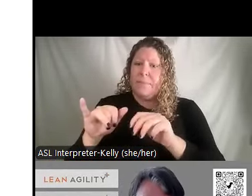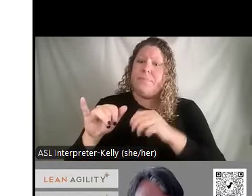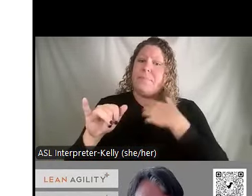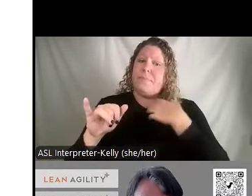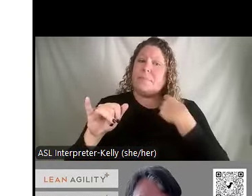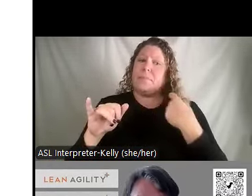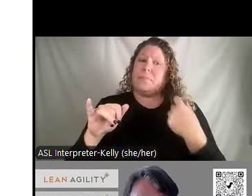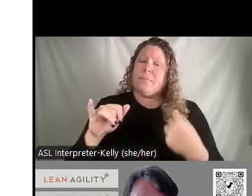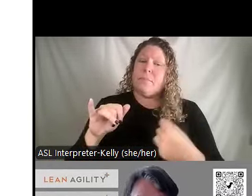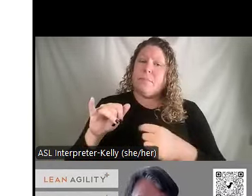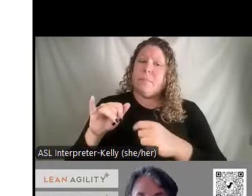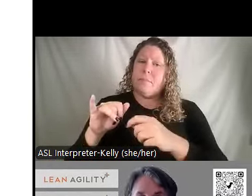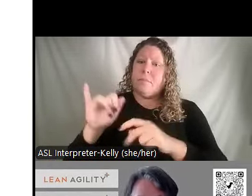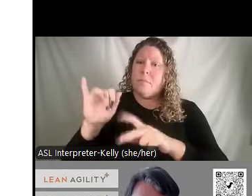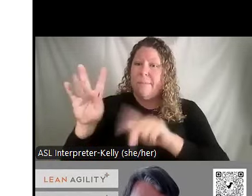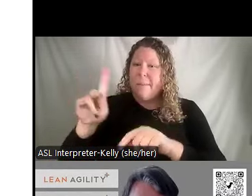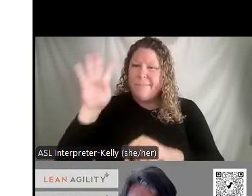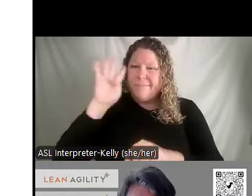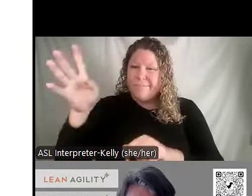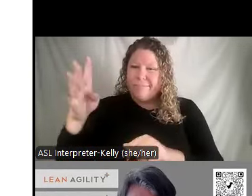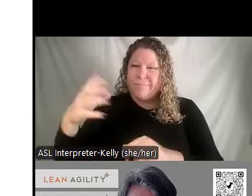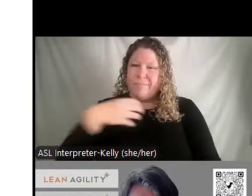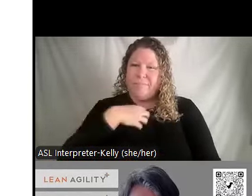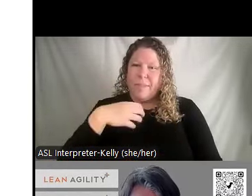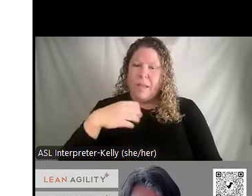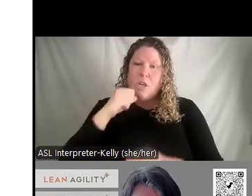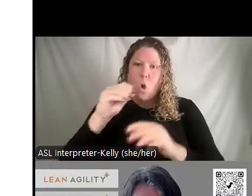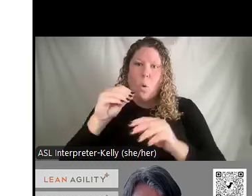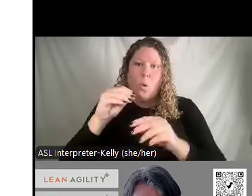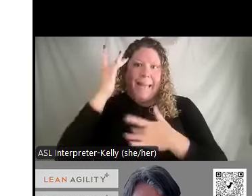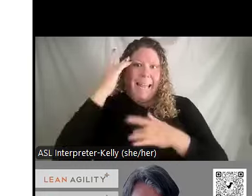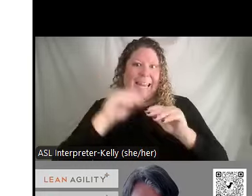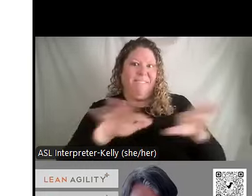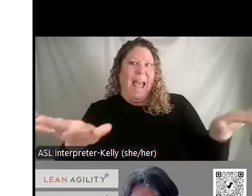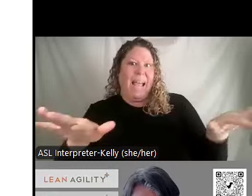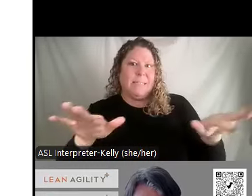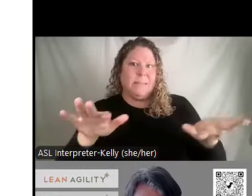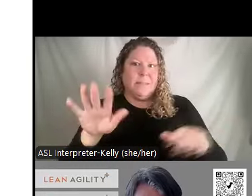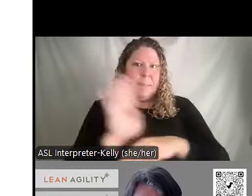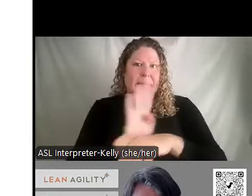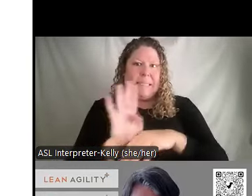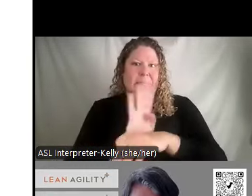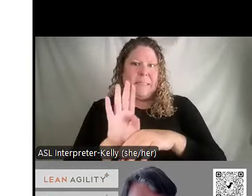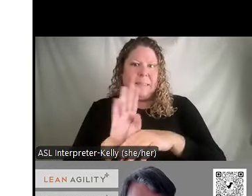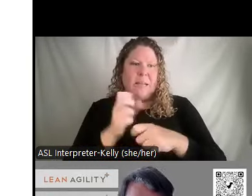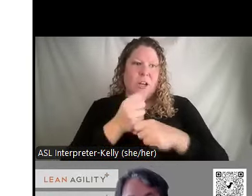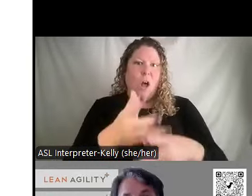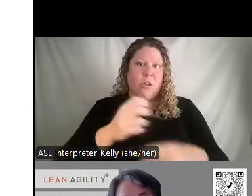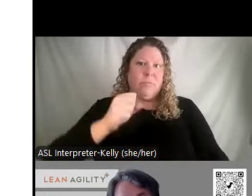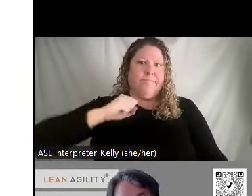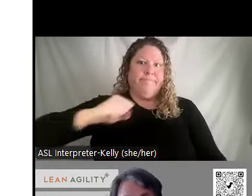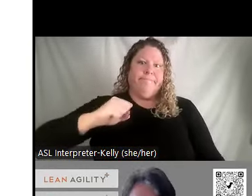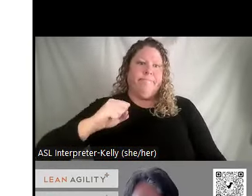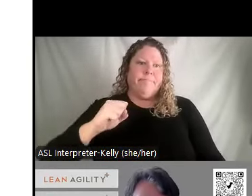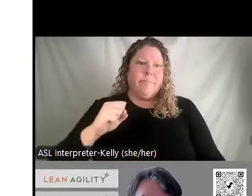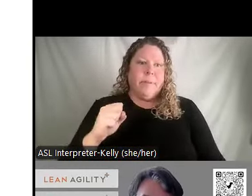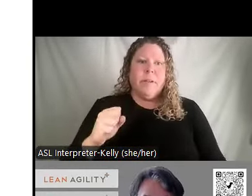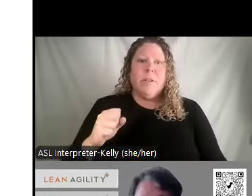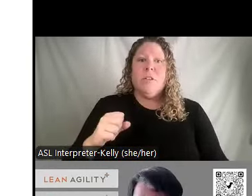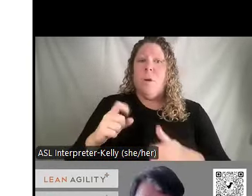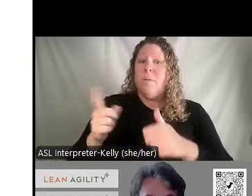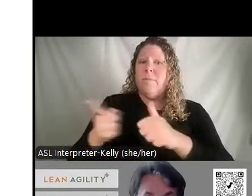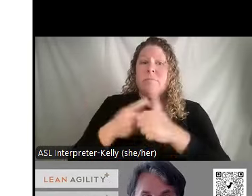those unfounded objections don't infect the larger population and create resistance to your movement. So create a forum, hold a